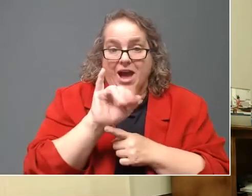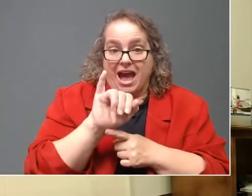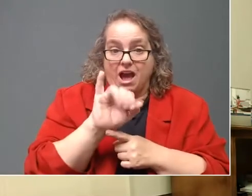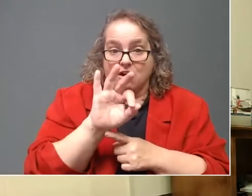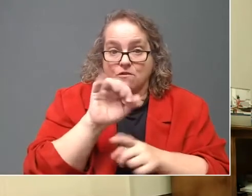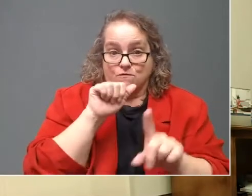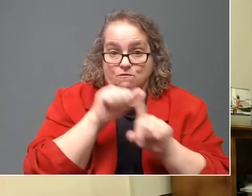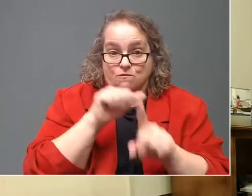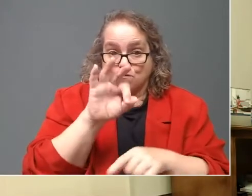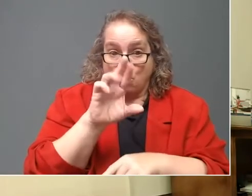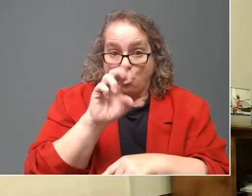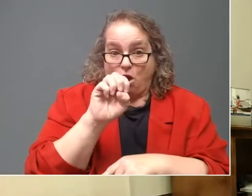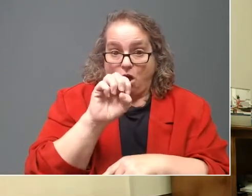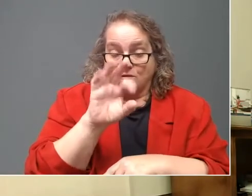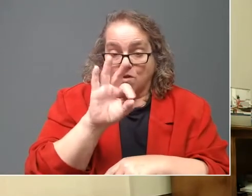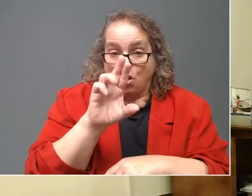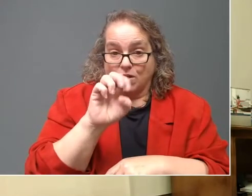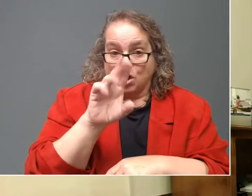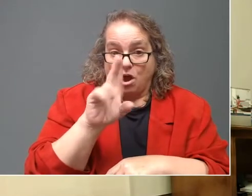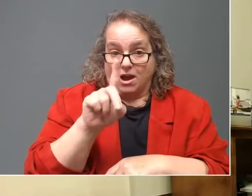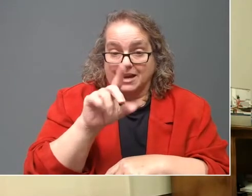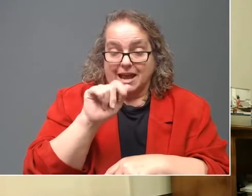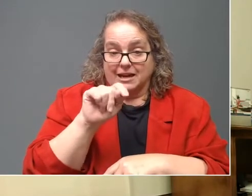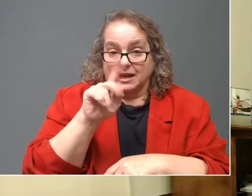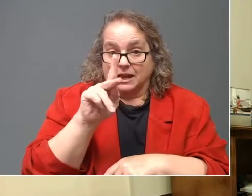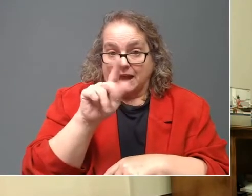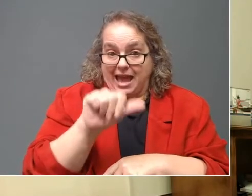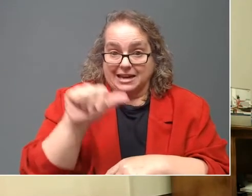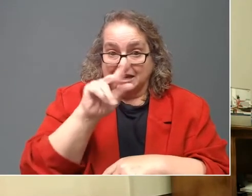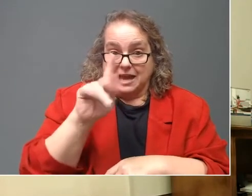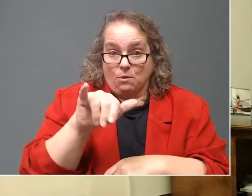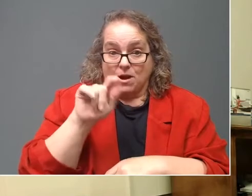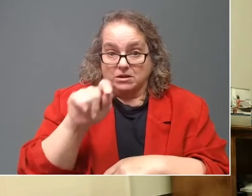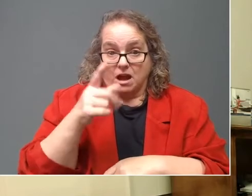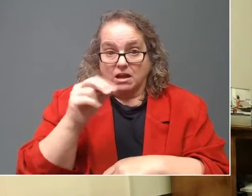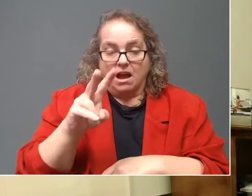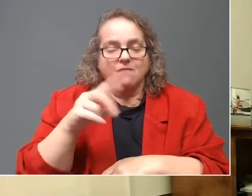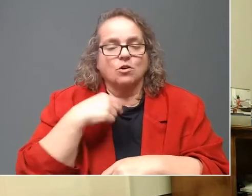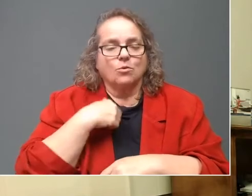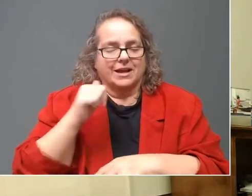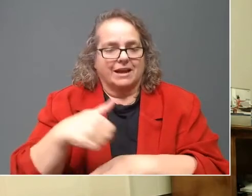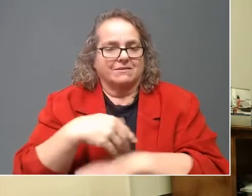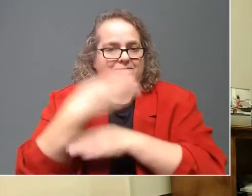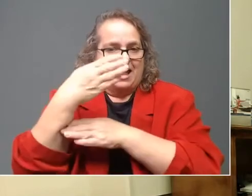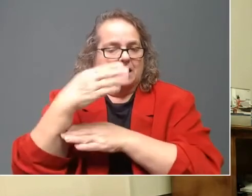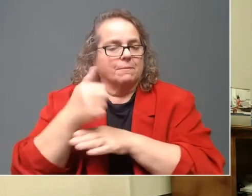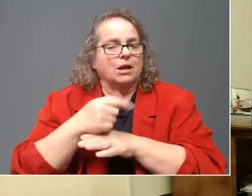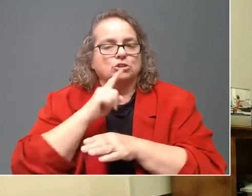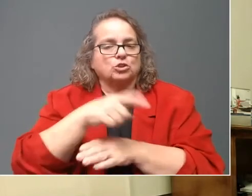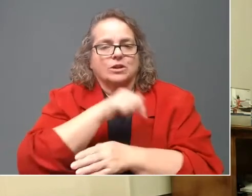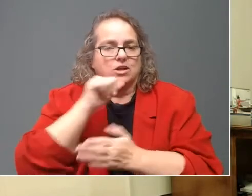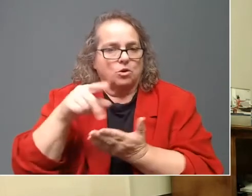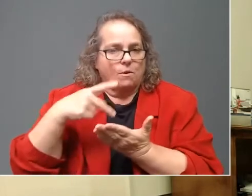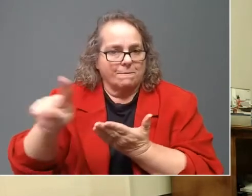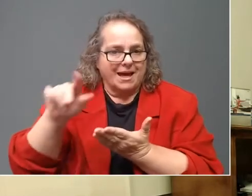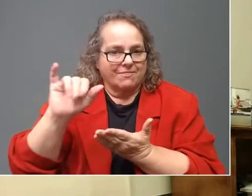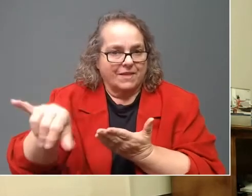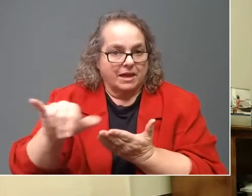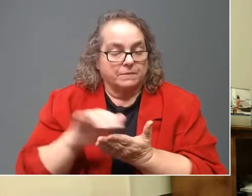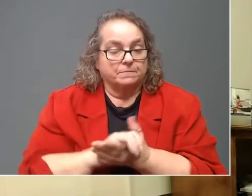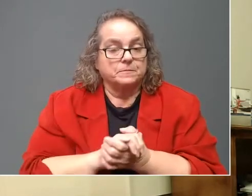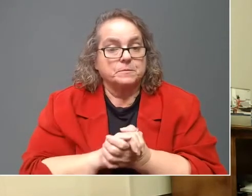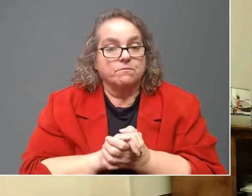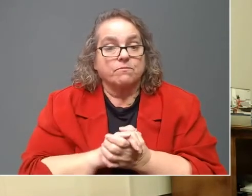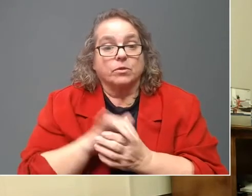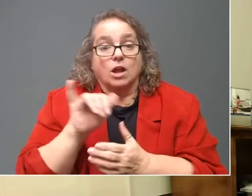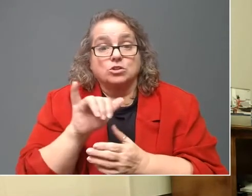uifraud@ky.gov, and we'll flag that claim and make sure nothing is paid out on that. And also, too, if someone has been able to